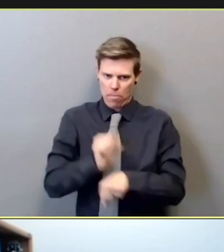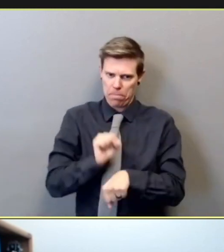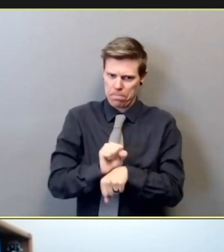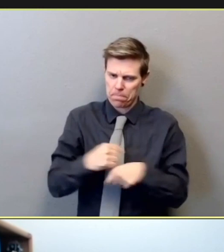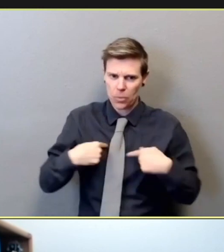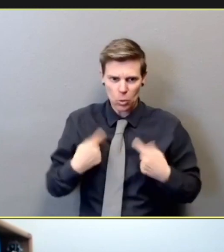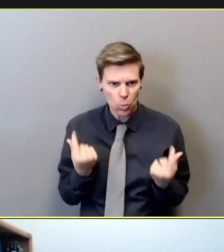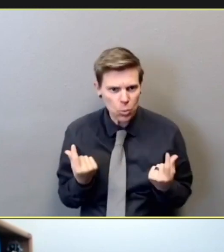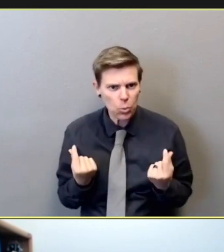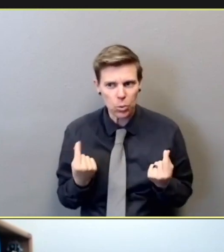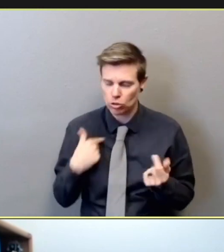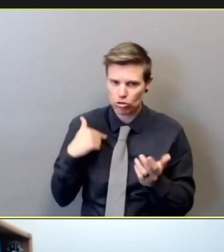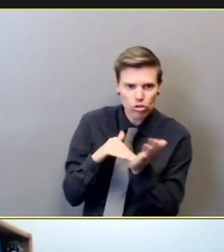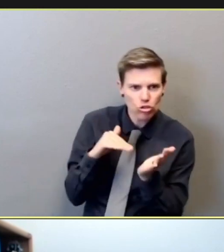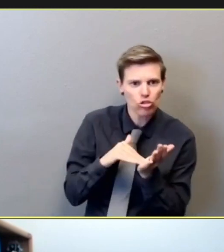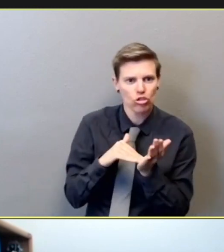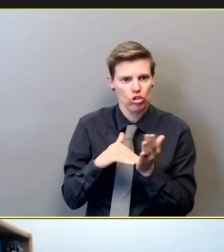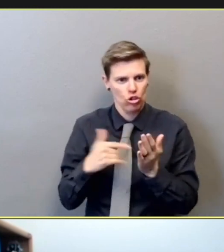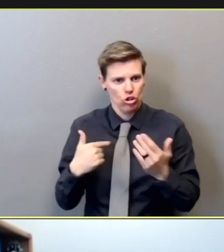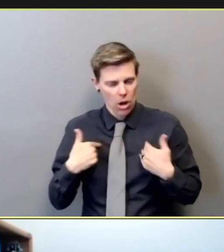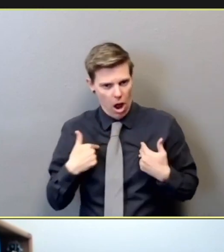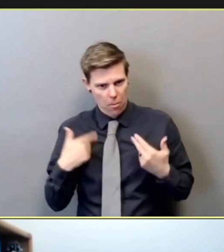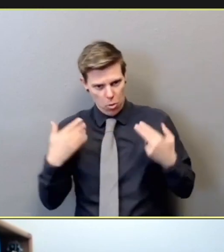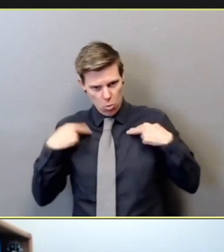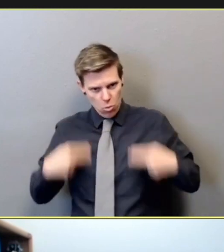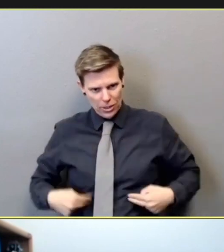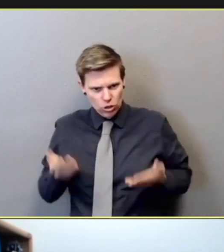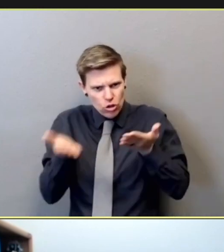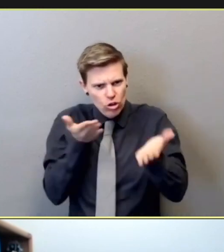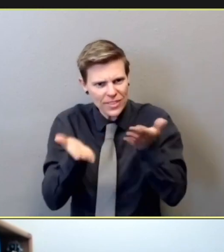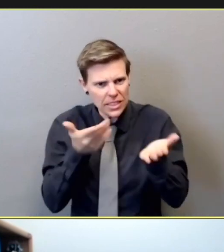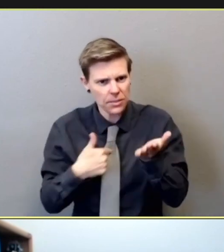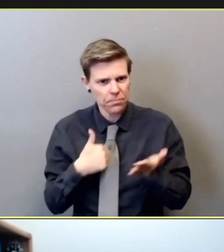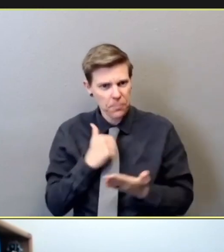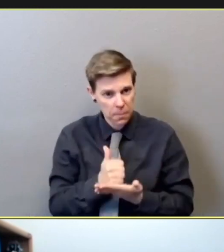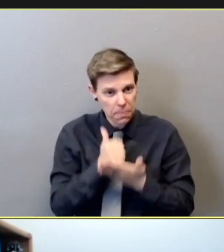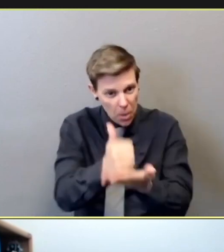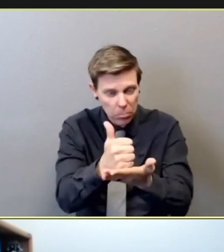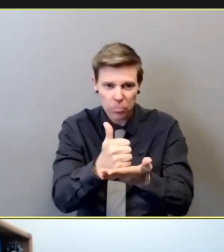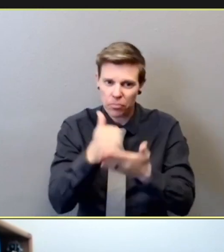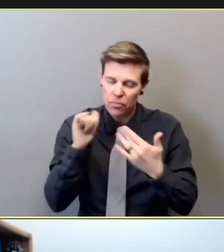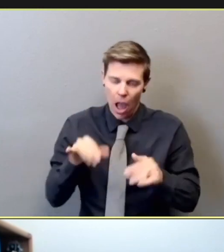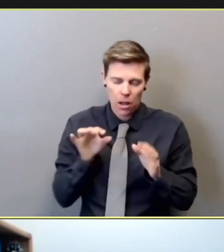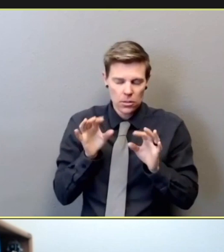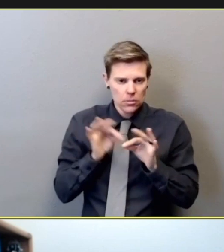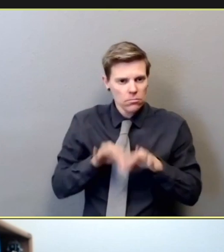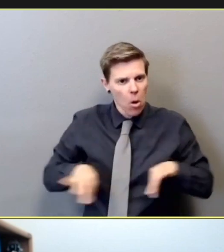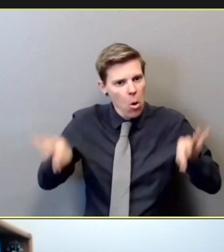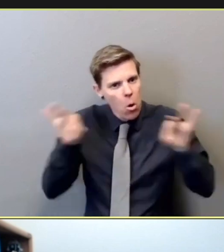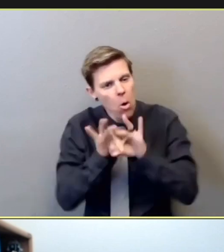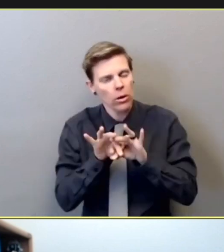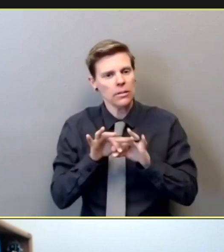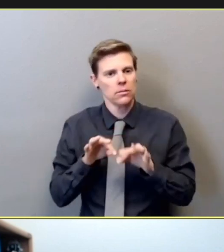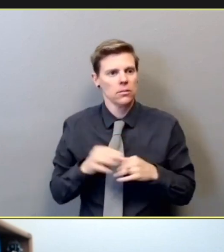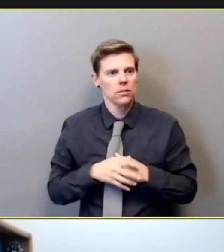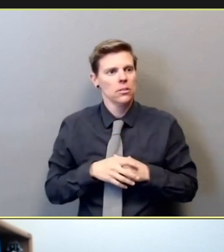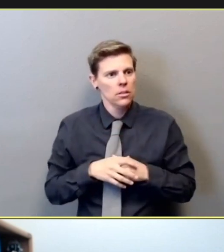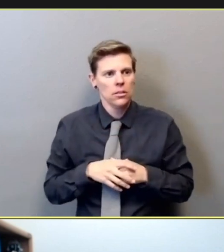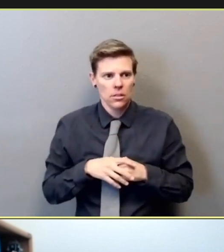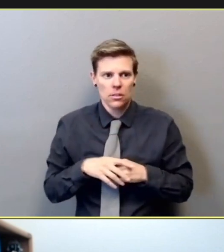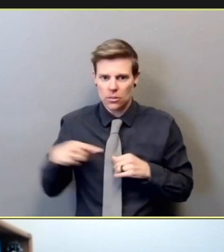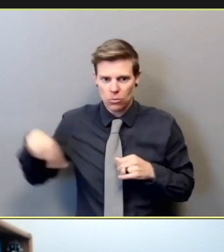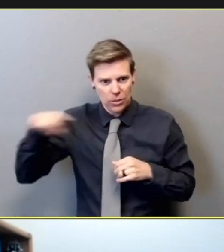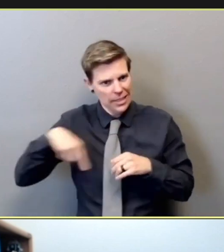Human Services Secretary, and the really importance of the state having many, not just me, but many advocates for